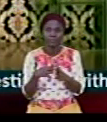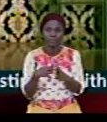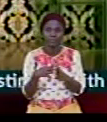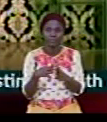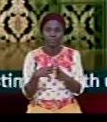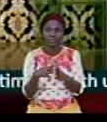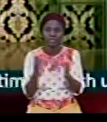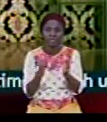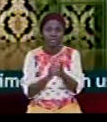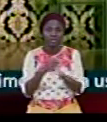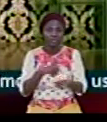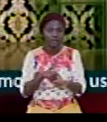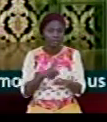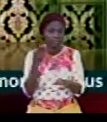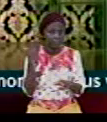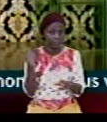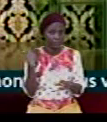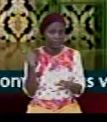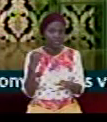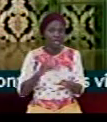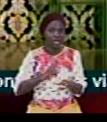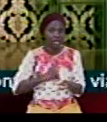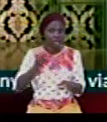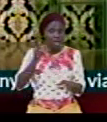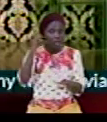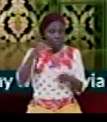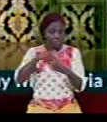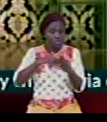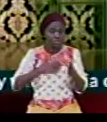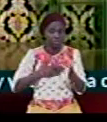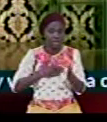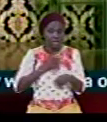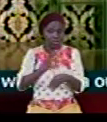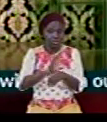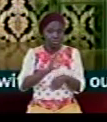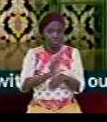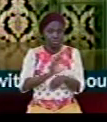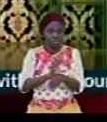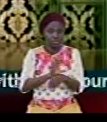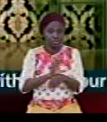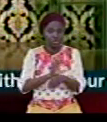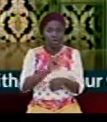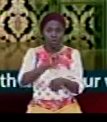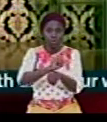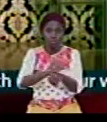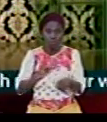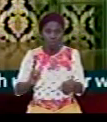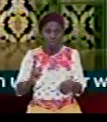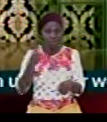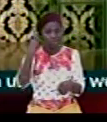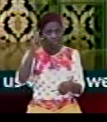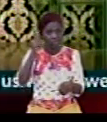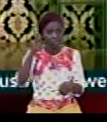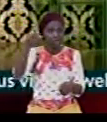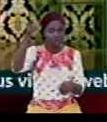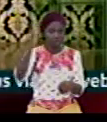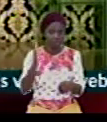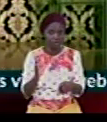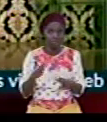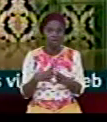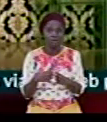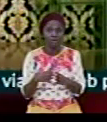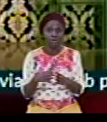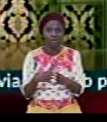That time, I was in my district officiating. So the period